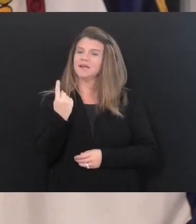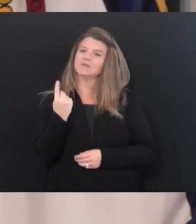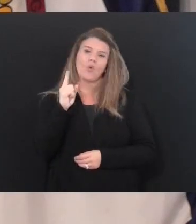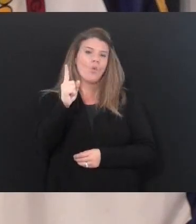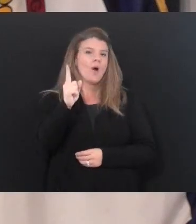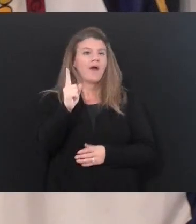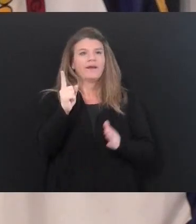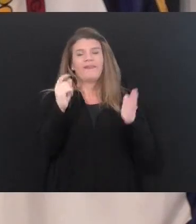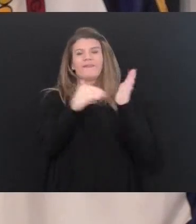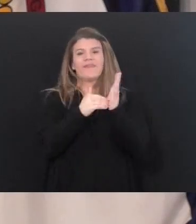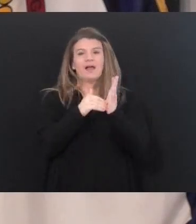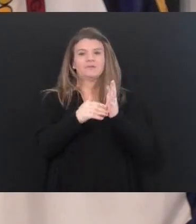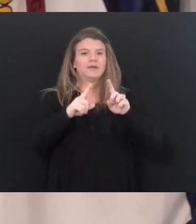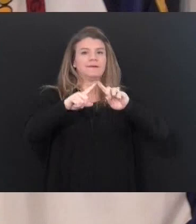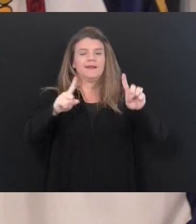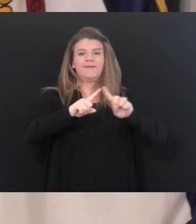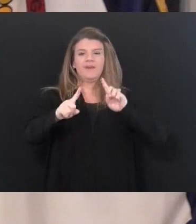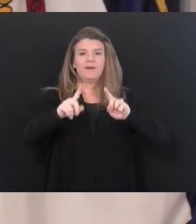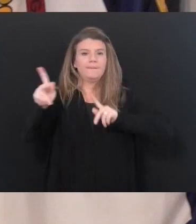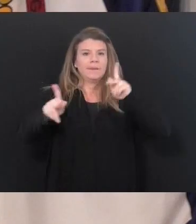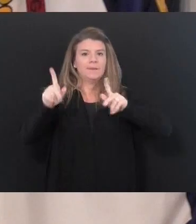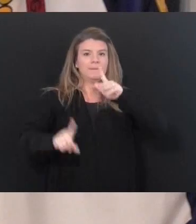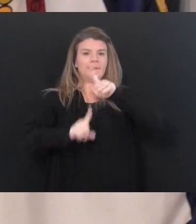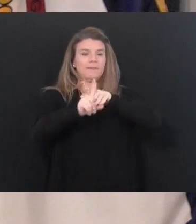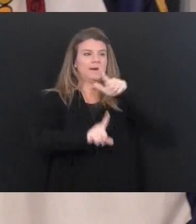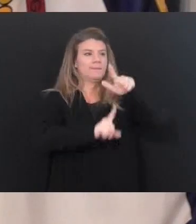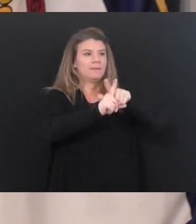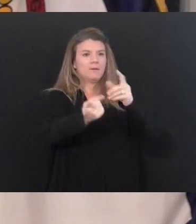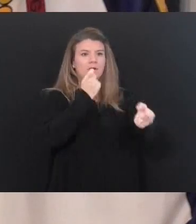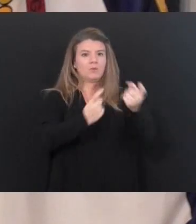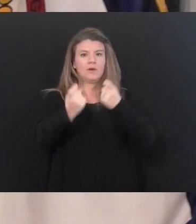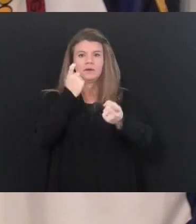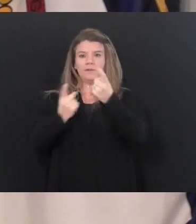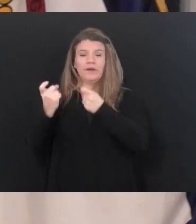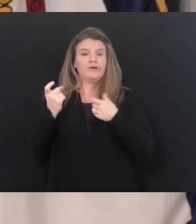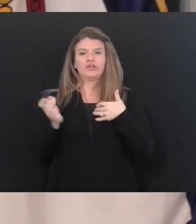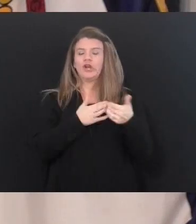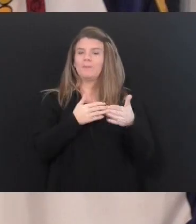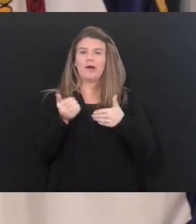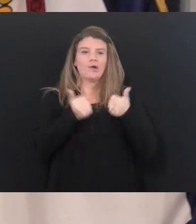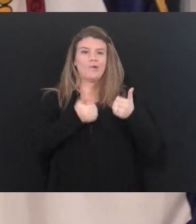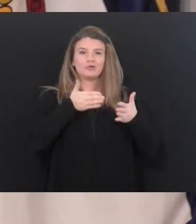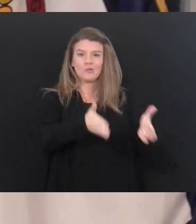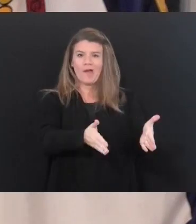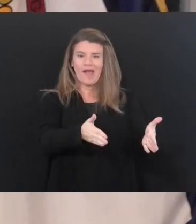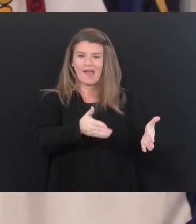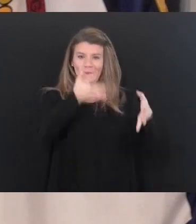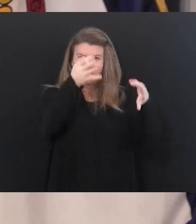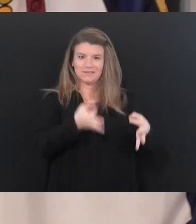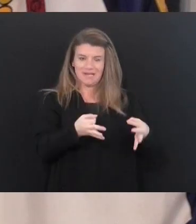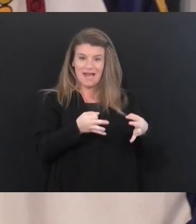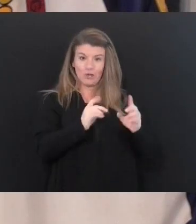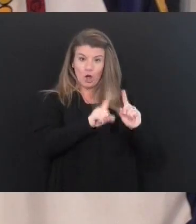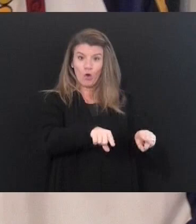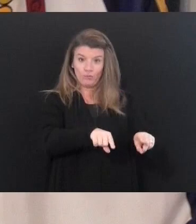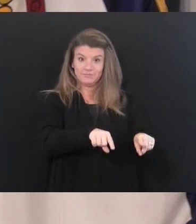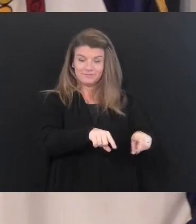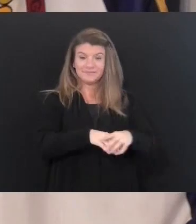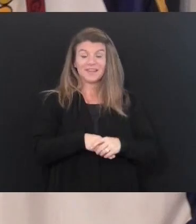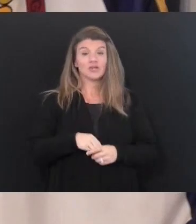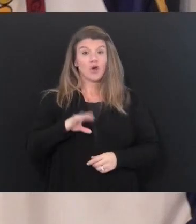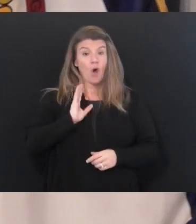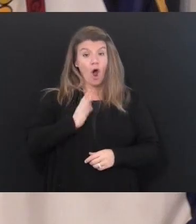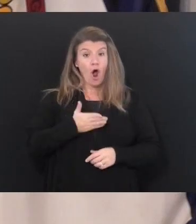different questions that come up, no matter what path we take. And so the path that we're taking